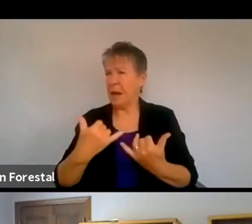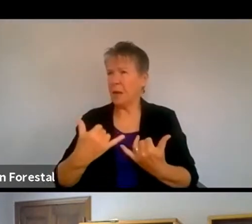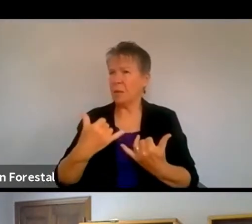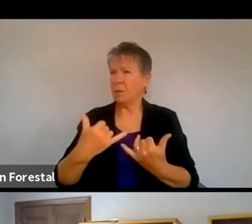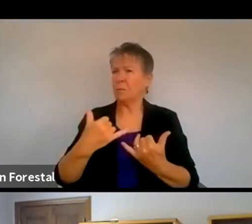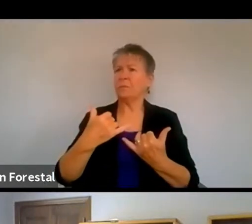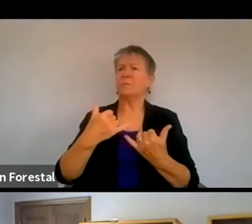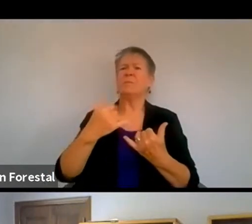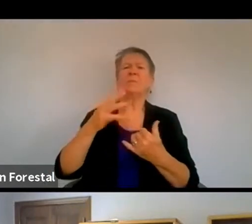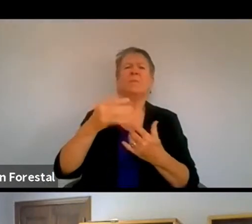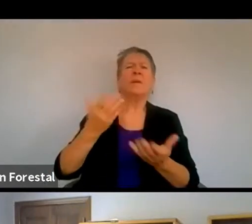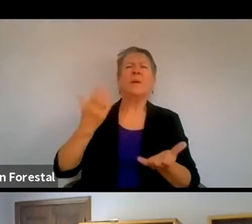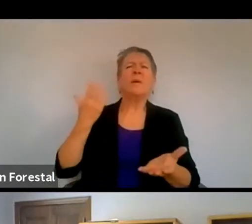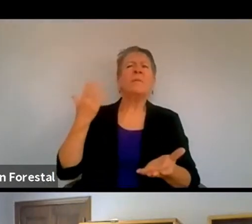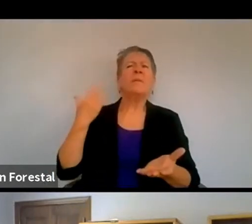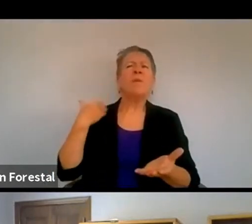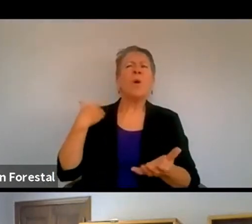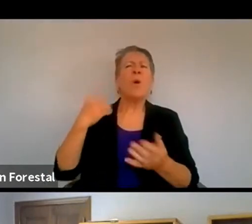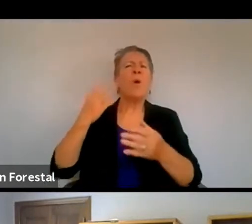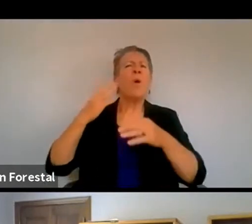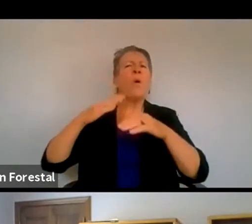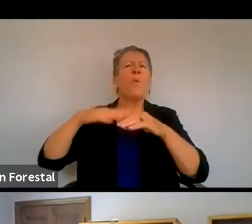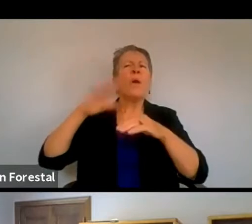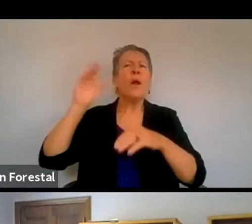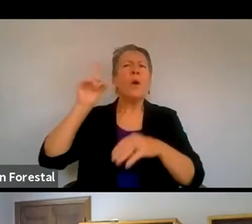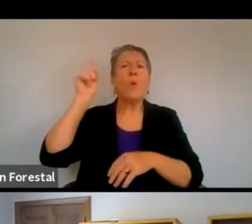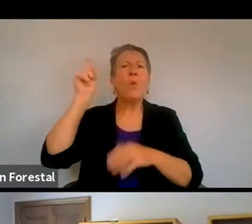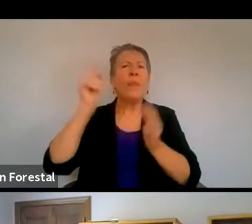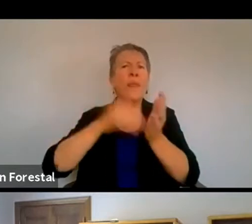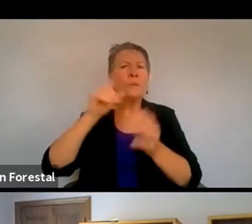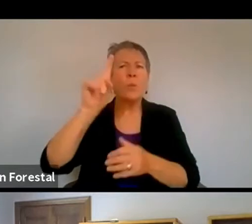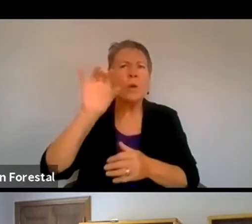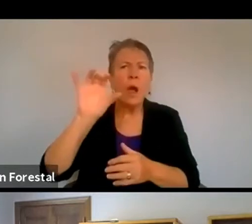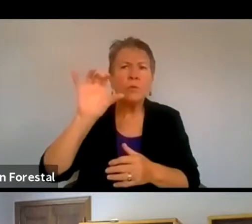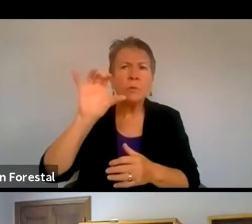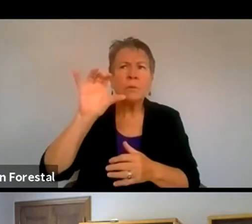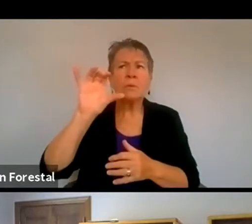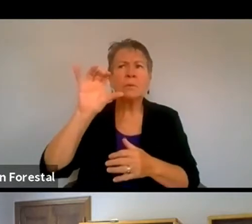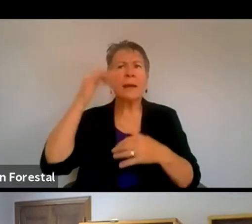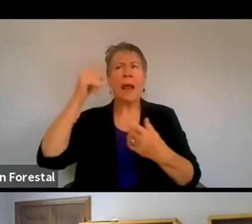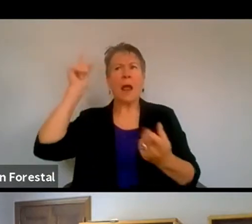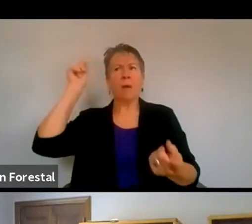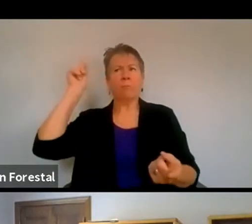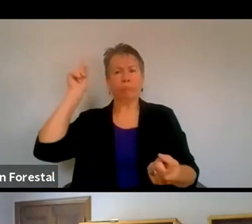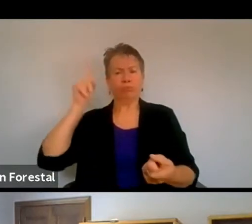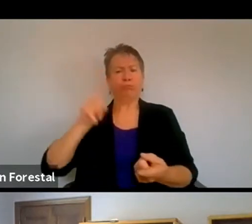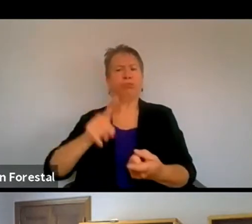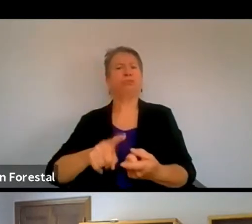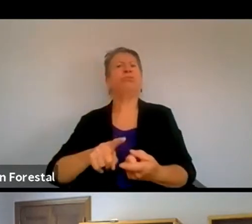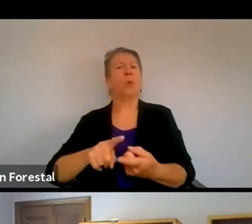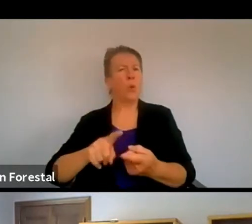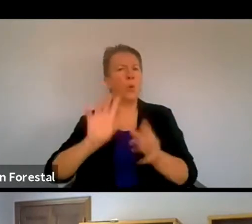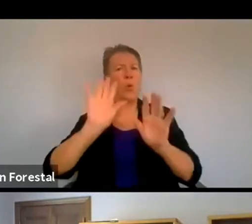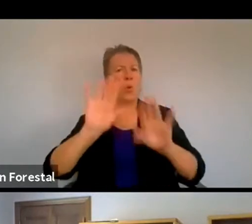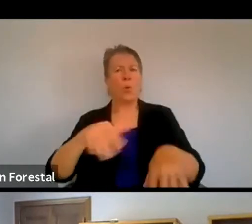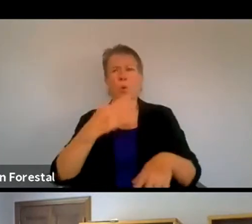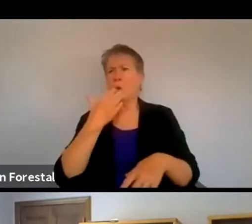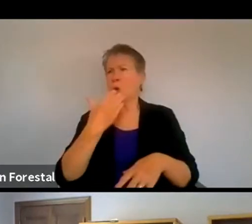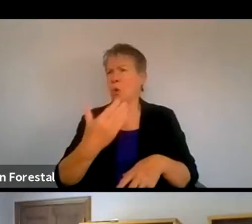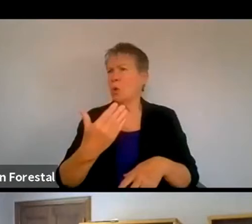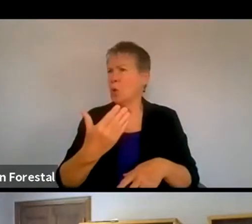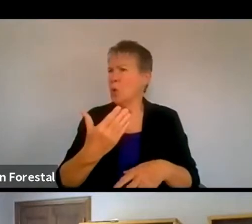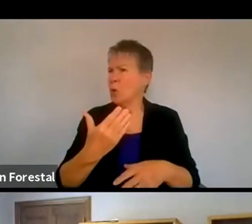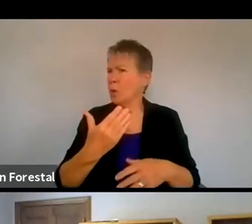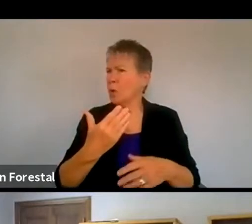the good news, in the sense that it proves that intense cooperation with the community, plussing up of tracing